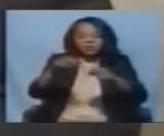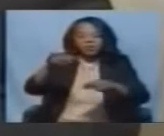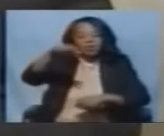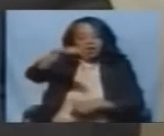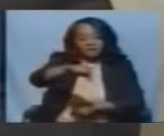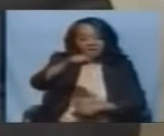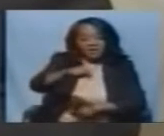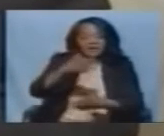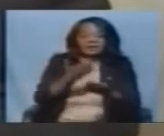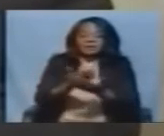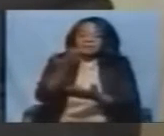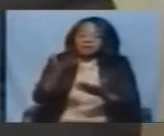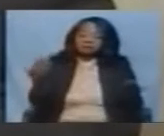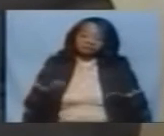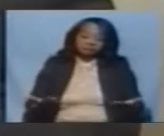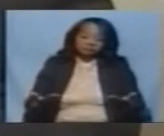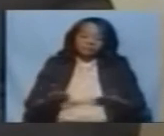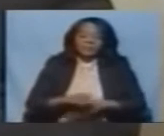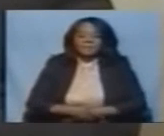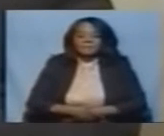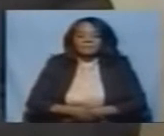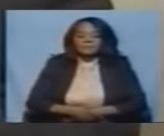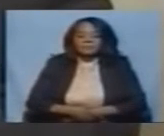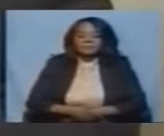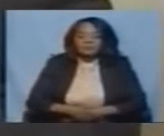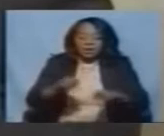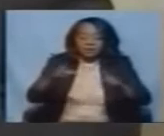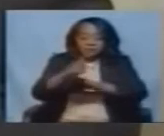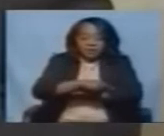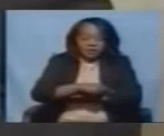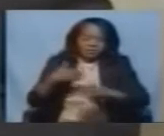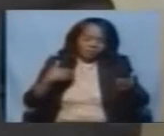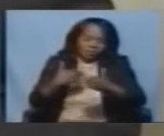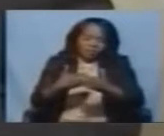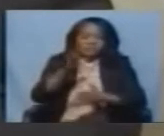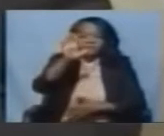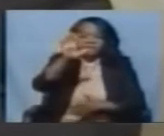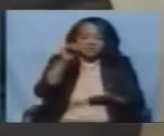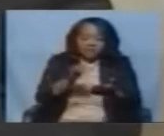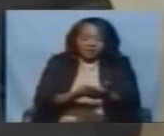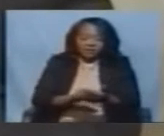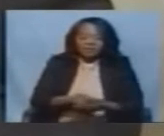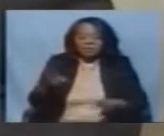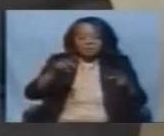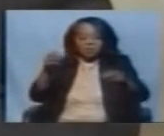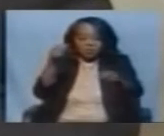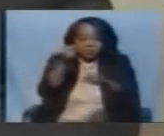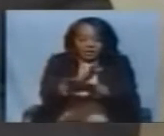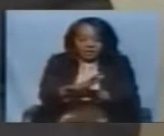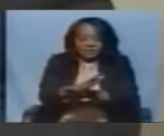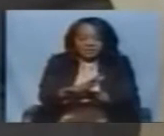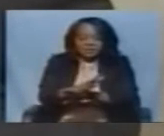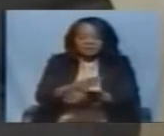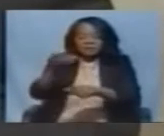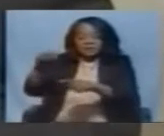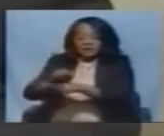in procurement. But today, we have close to 5,000. People that are ready to take up the position